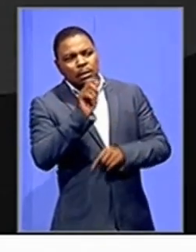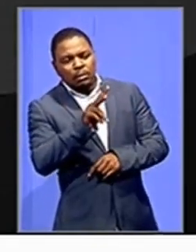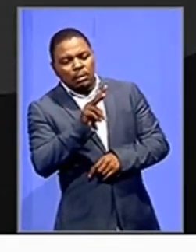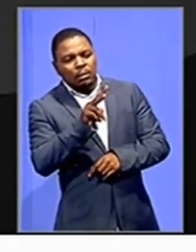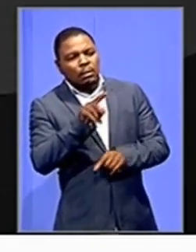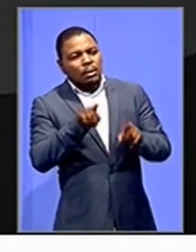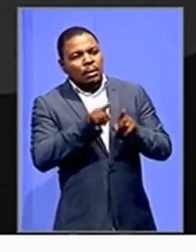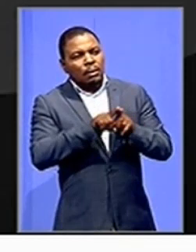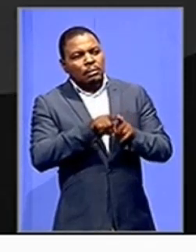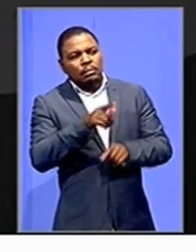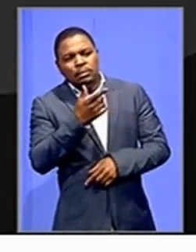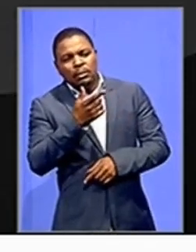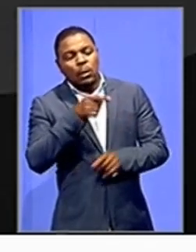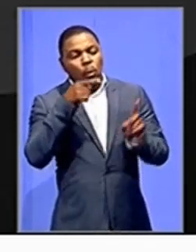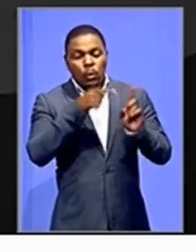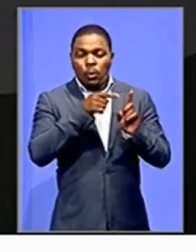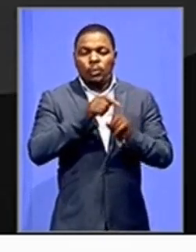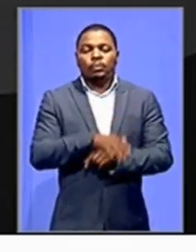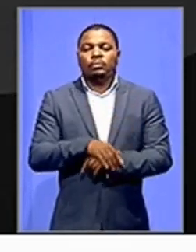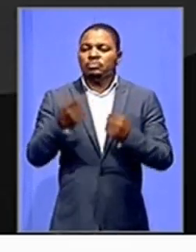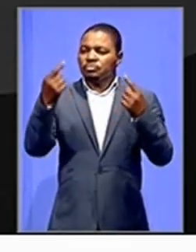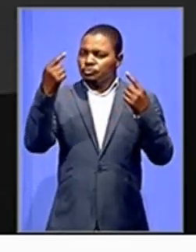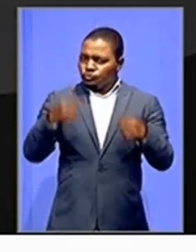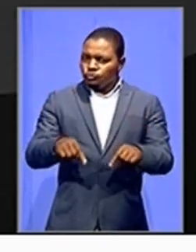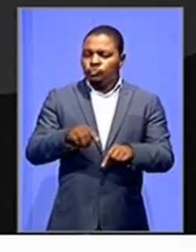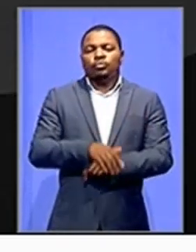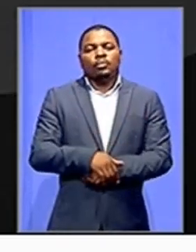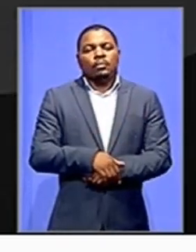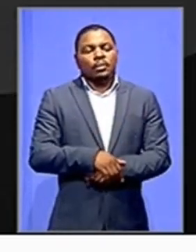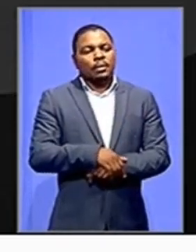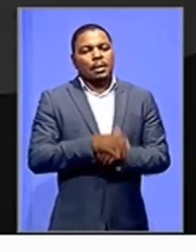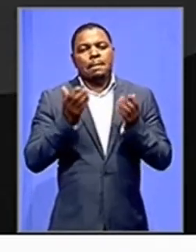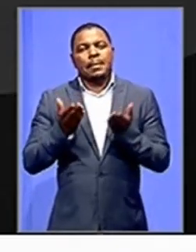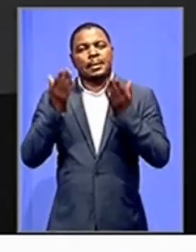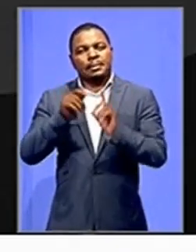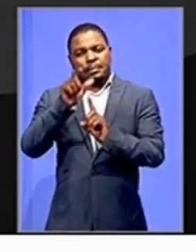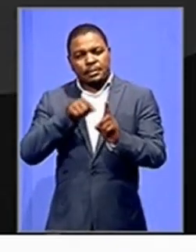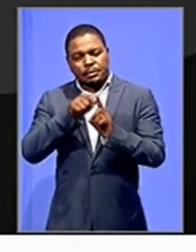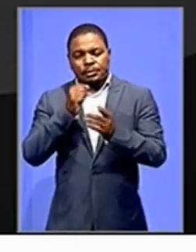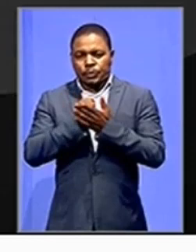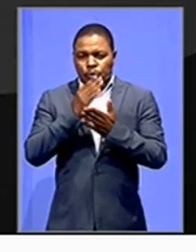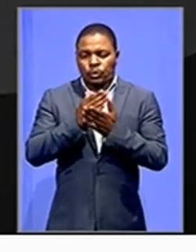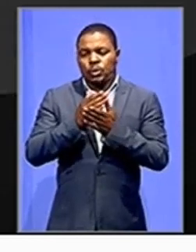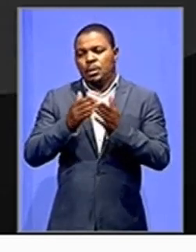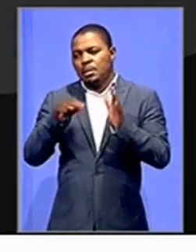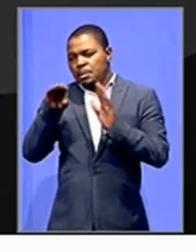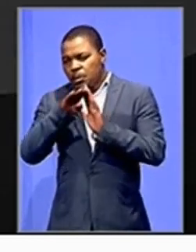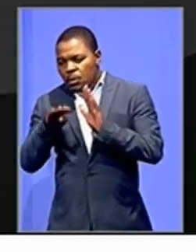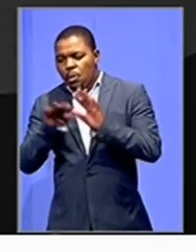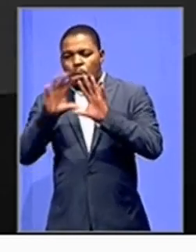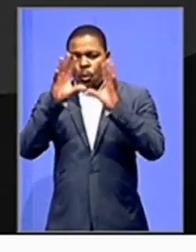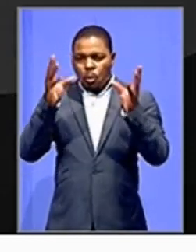bua puo ya Sesotho. Dirara yena a fihla o fihla ka ne ba buhudi mme a etsa mananeo ka